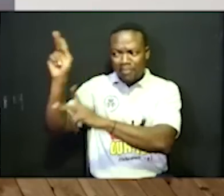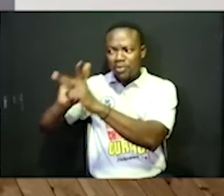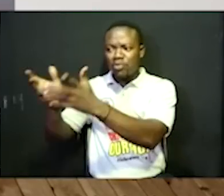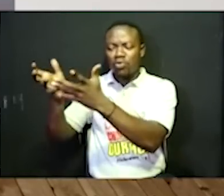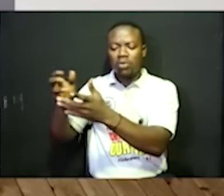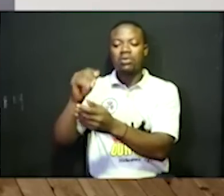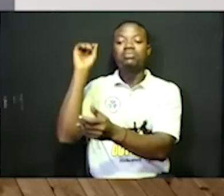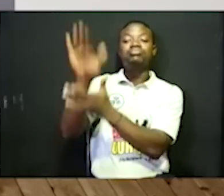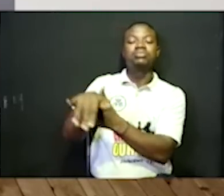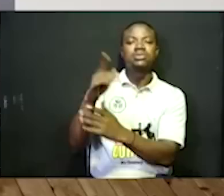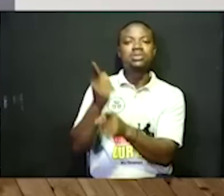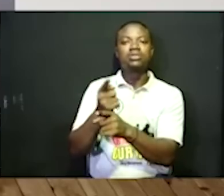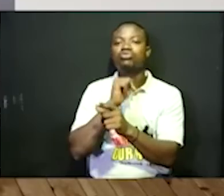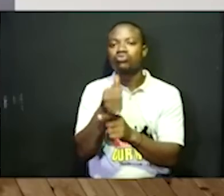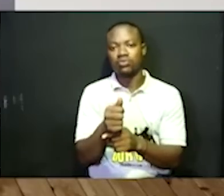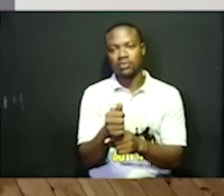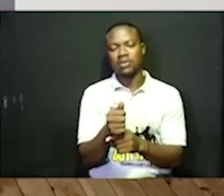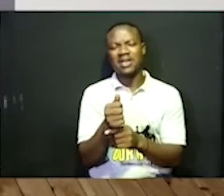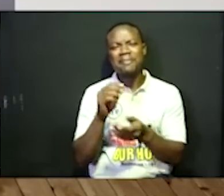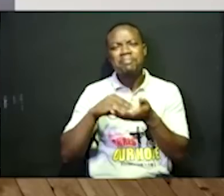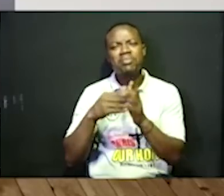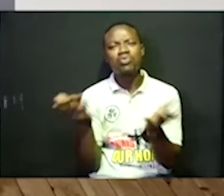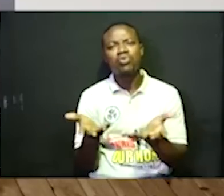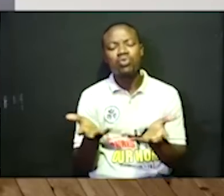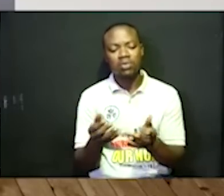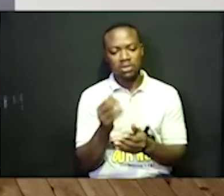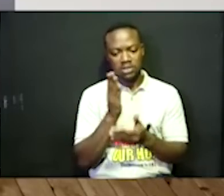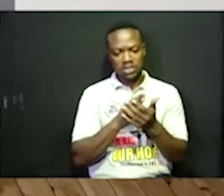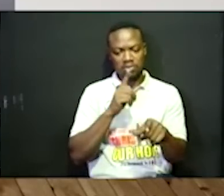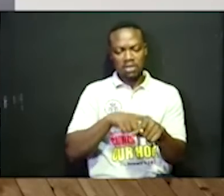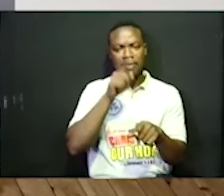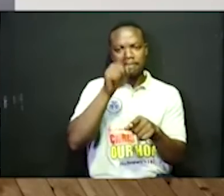What that means is that sometimes you have to